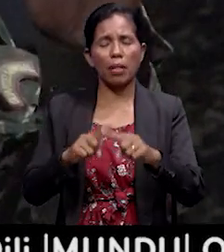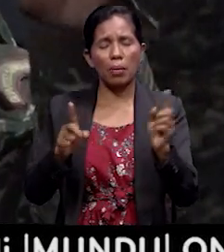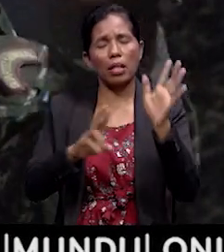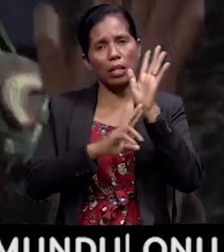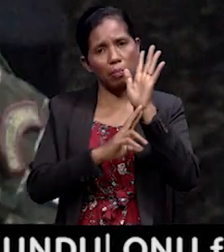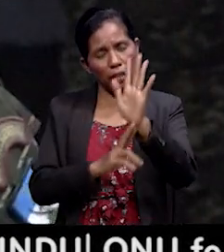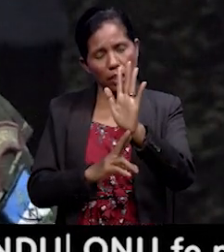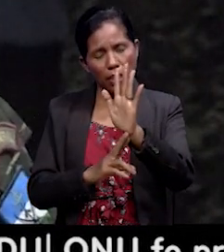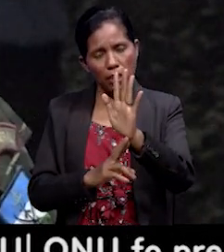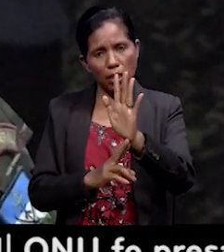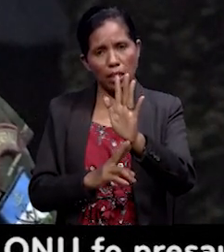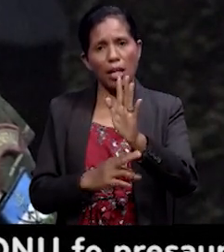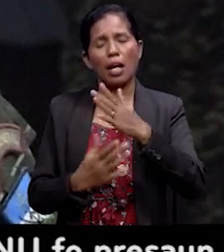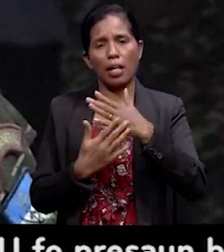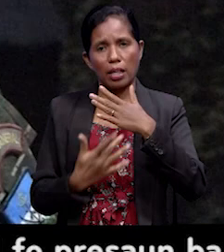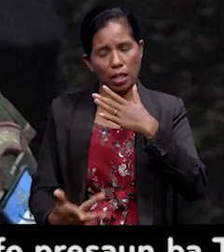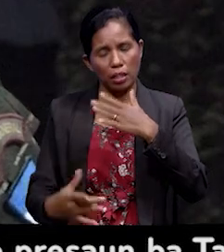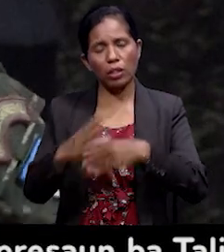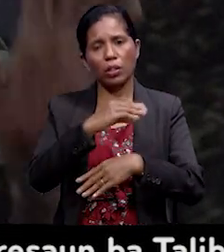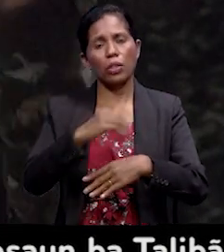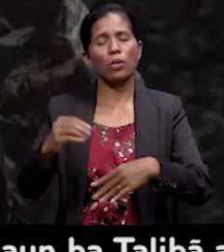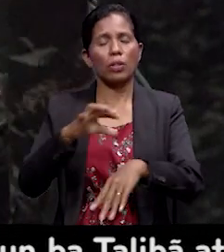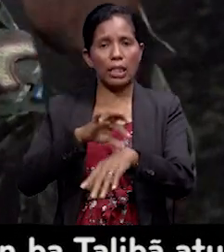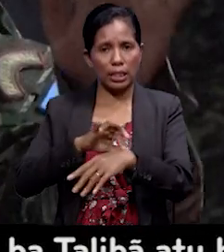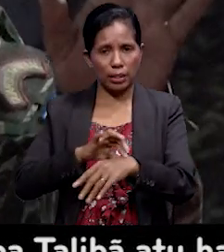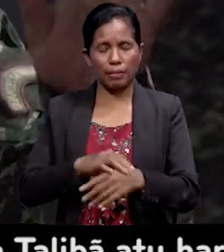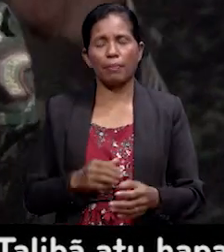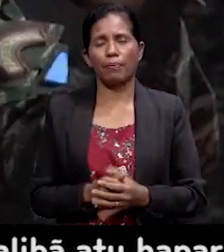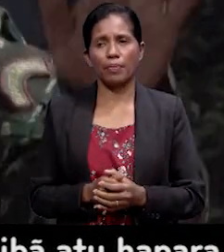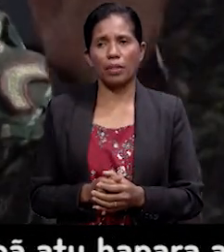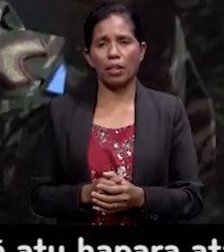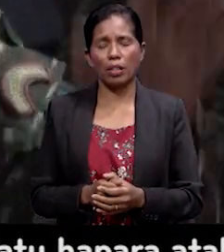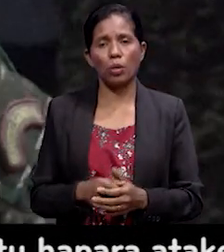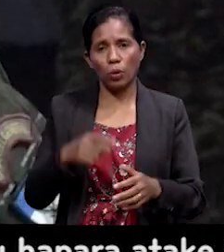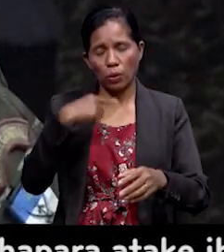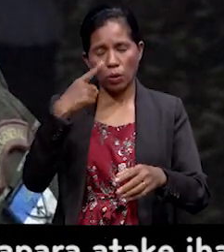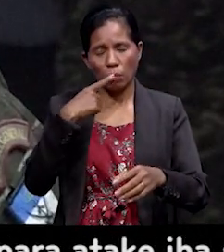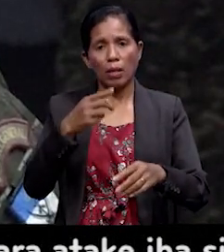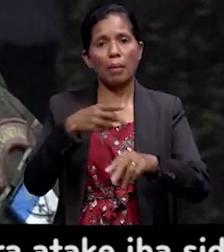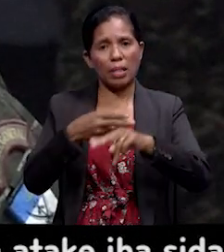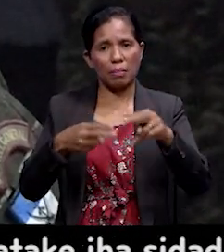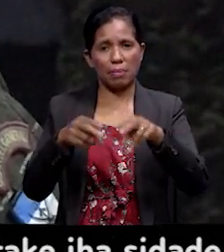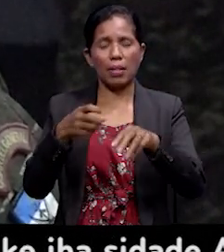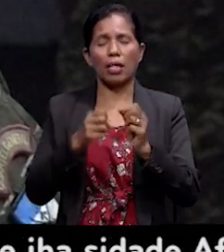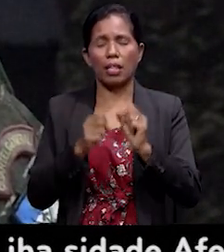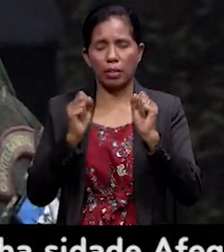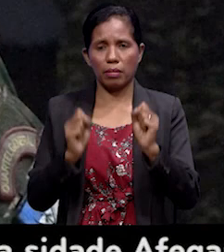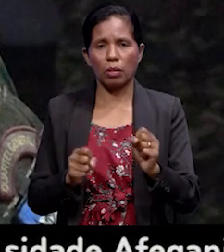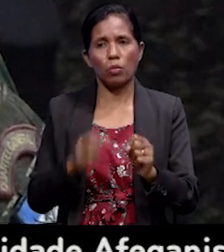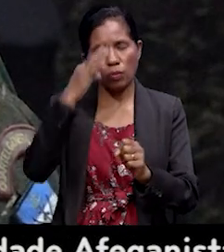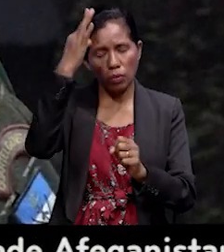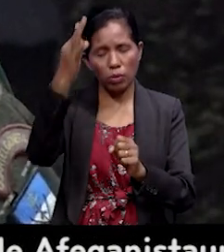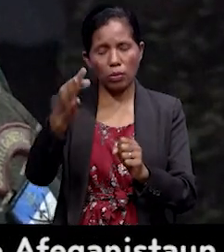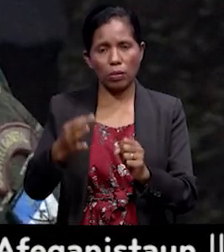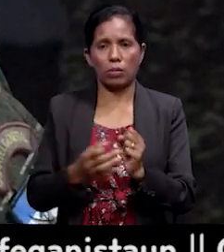ra o isi. Yo oida be lima katar ba ra o isi ne, abang bayro si babay